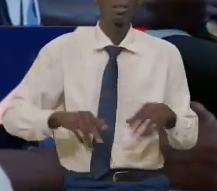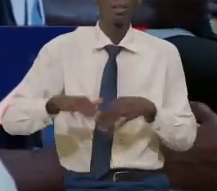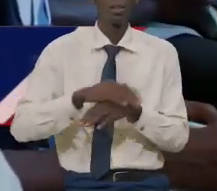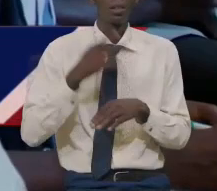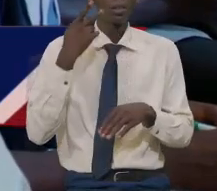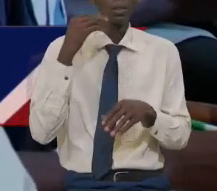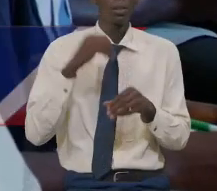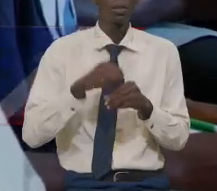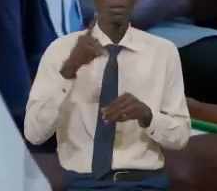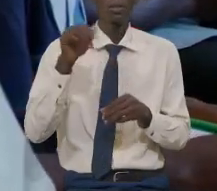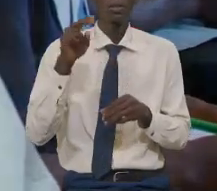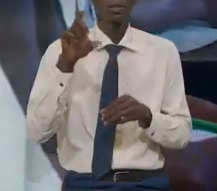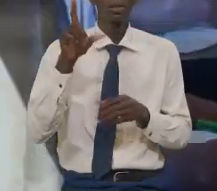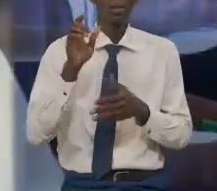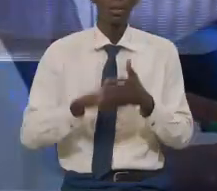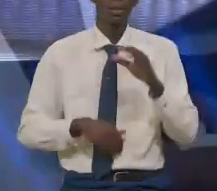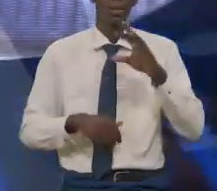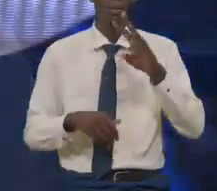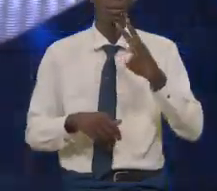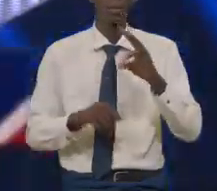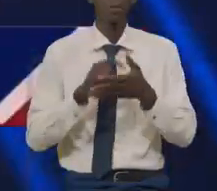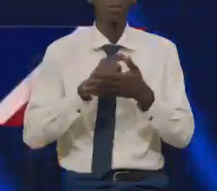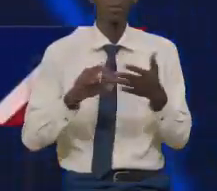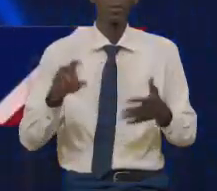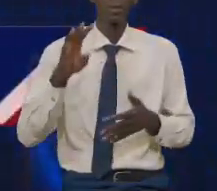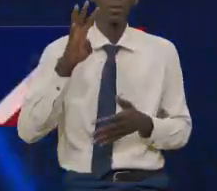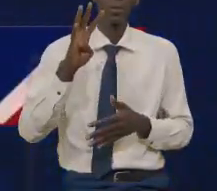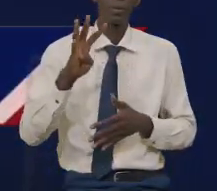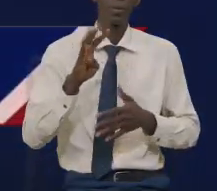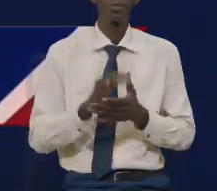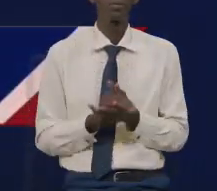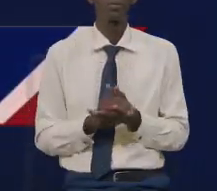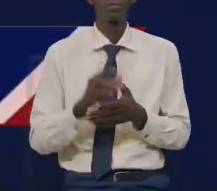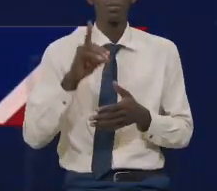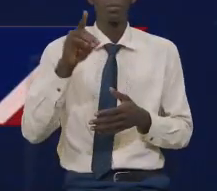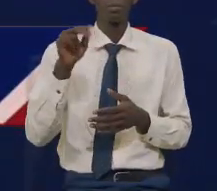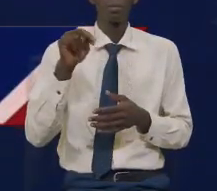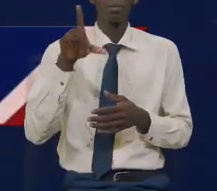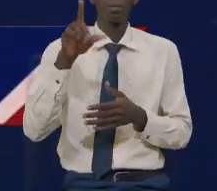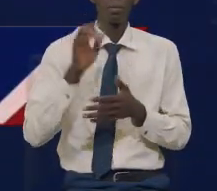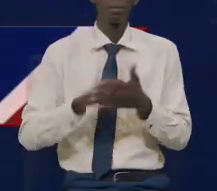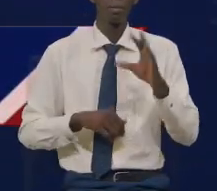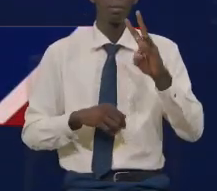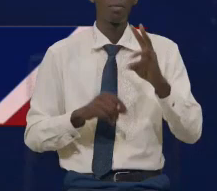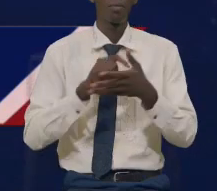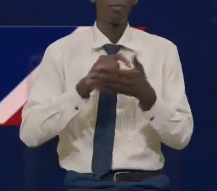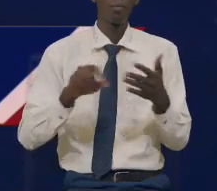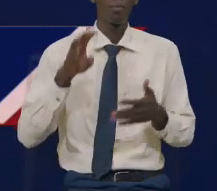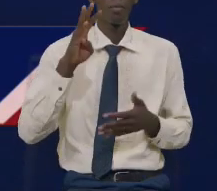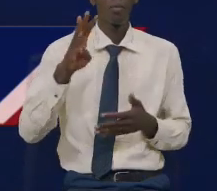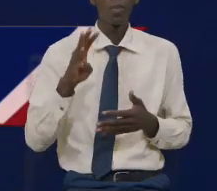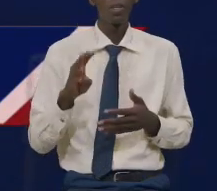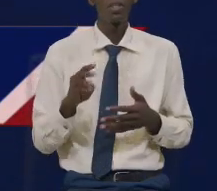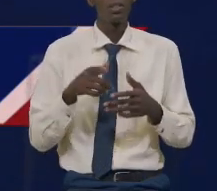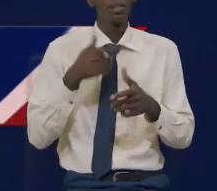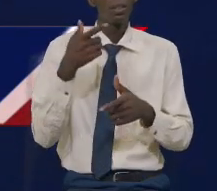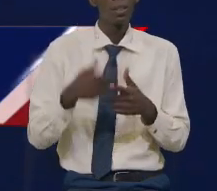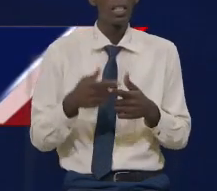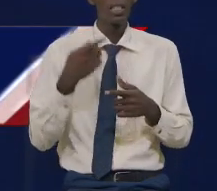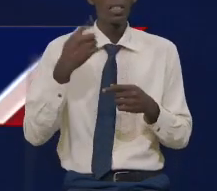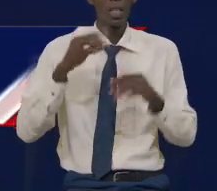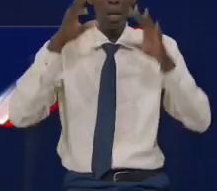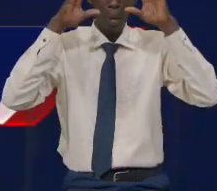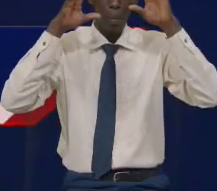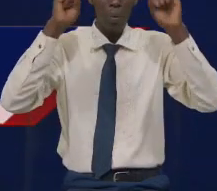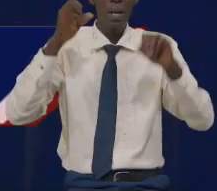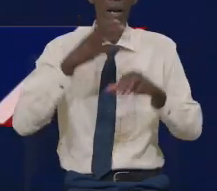from verse 4. Daniel chapter 6, reading from verse 4. Where then the presidents and